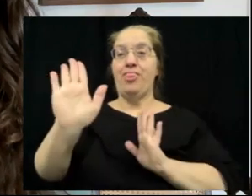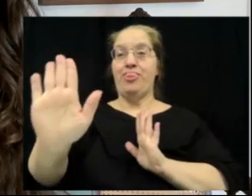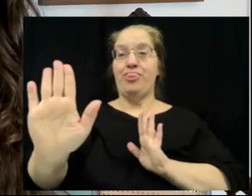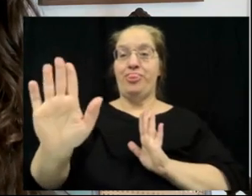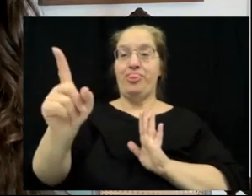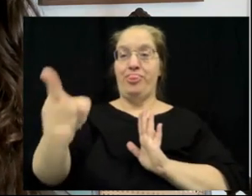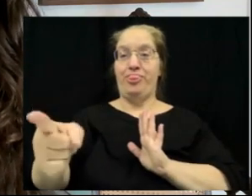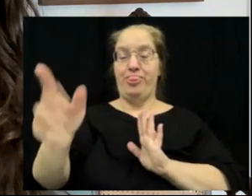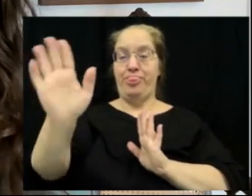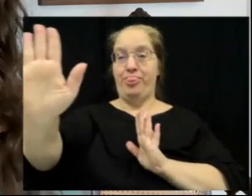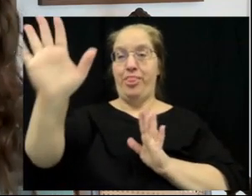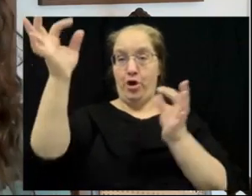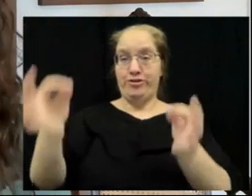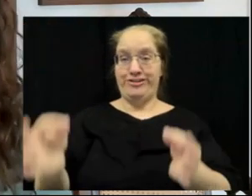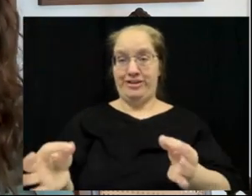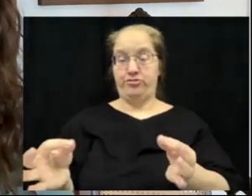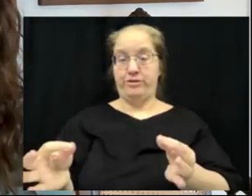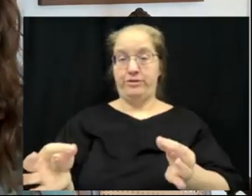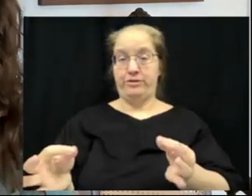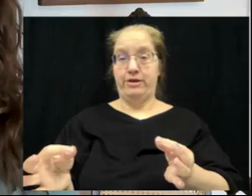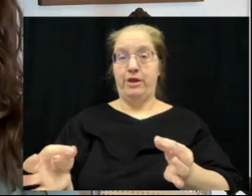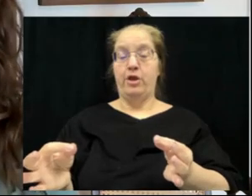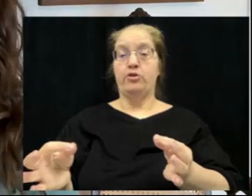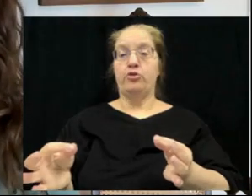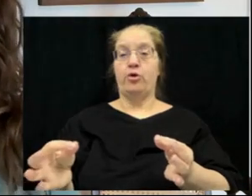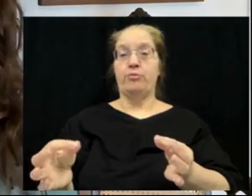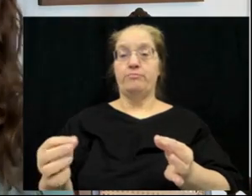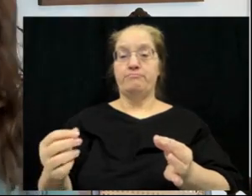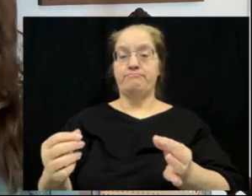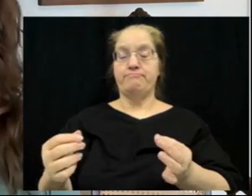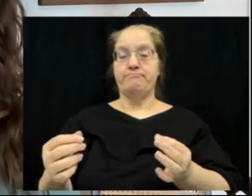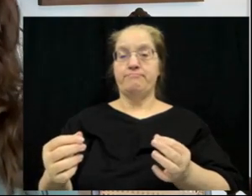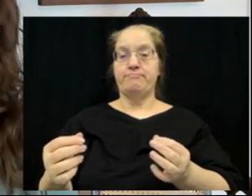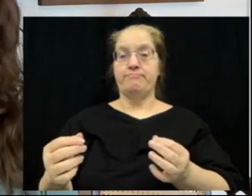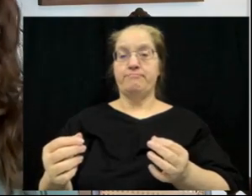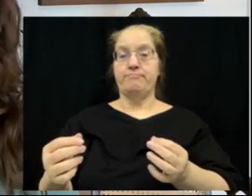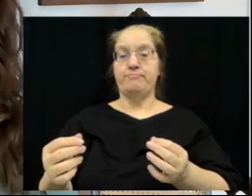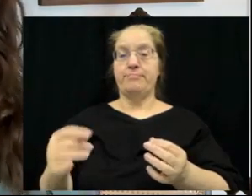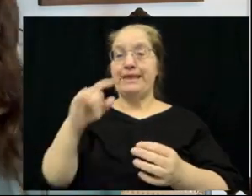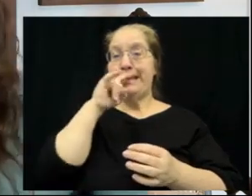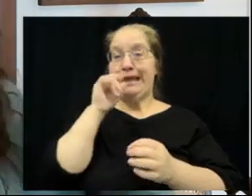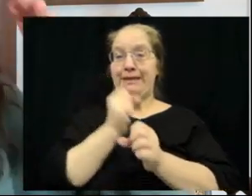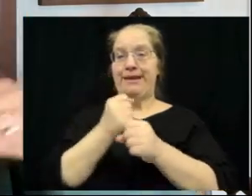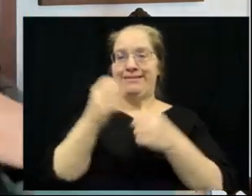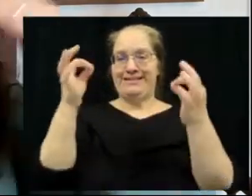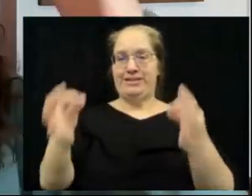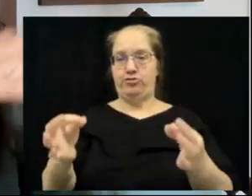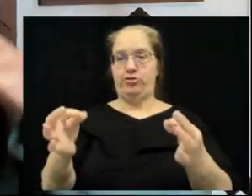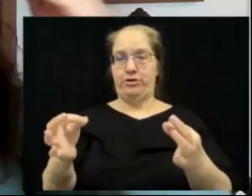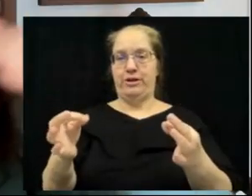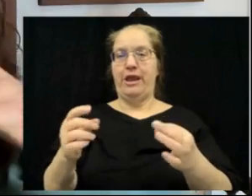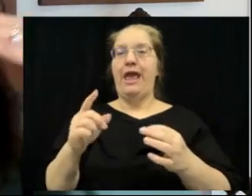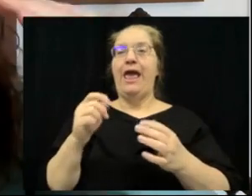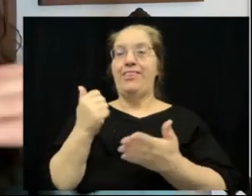sense of efficacy is within themselves. They are going to be making that choice, and that just builds